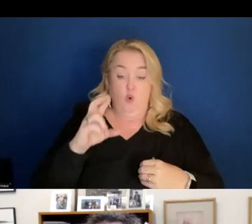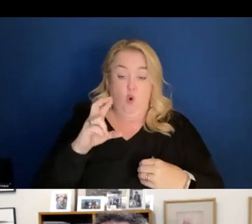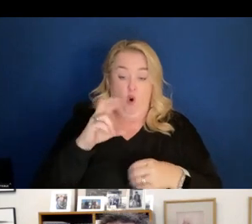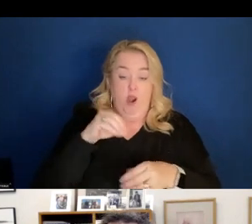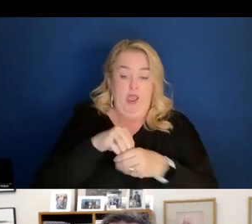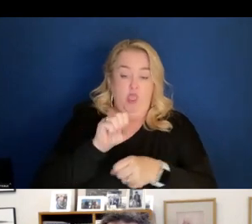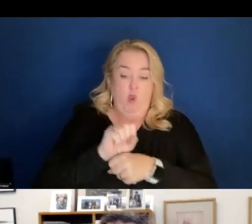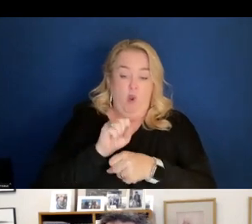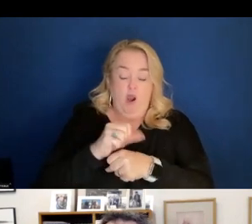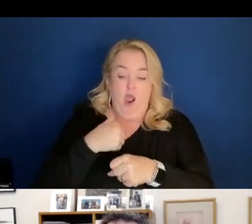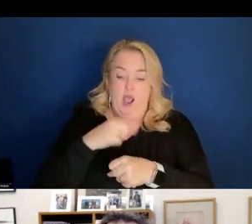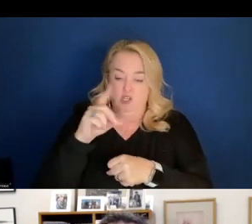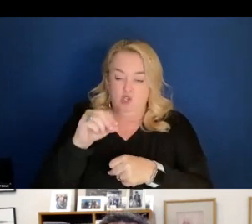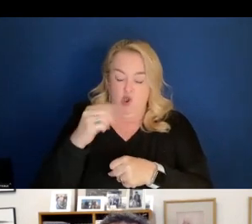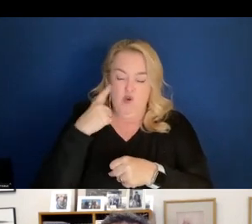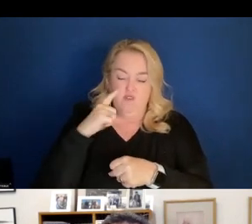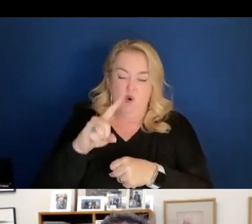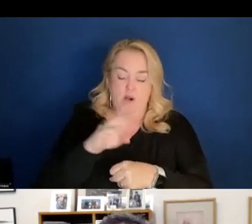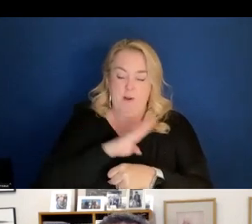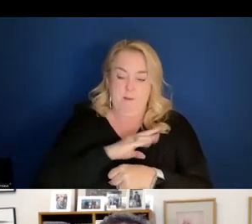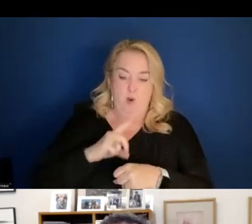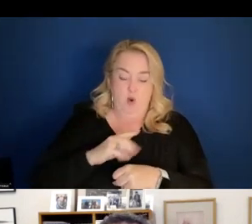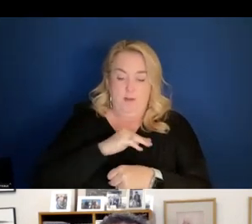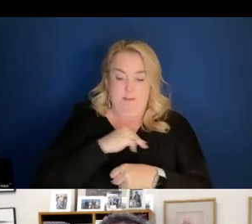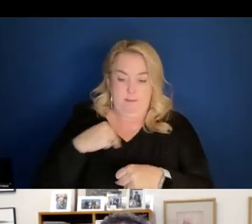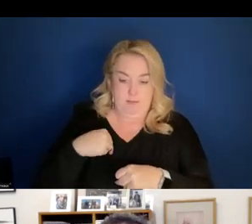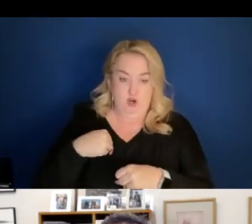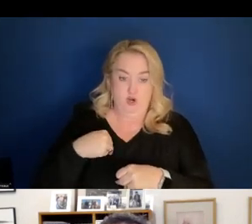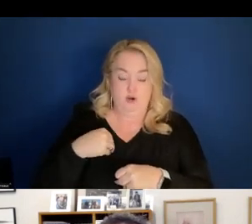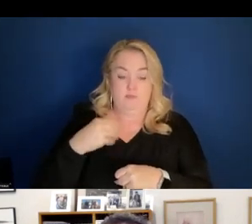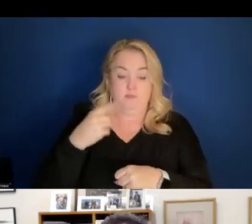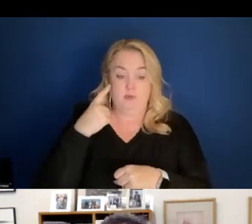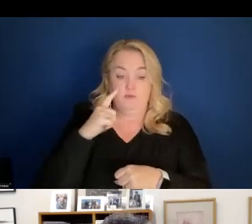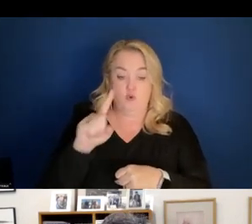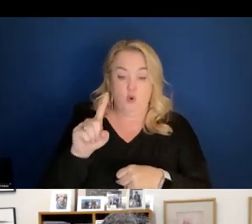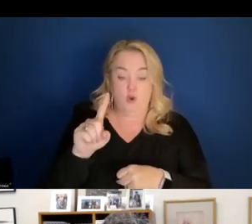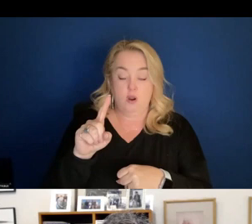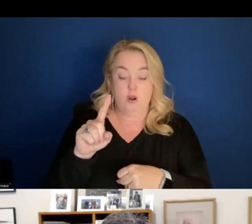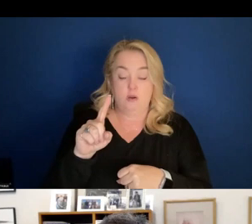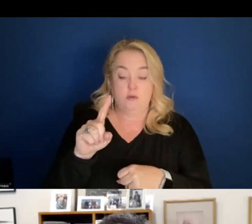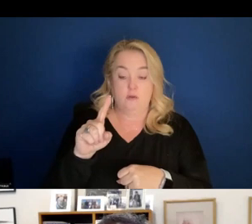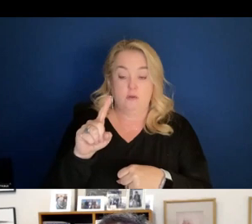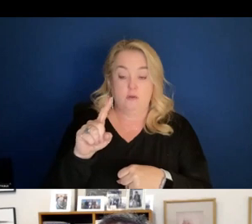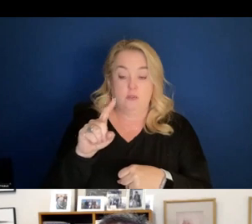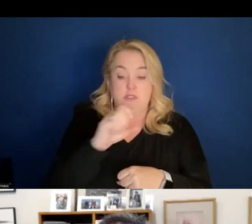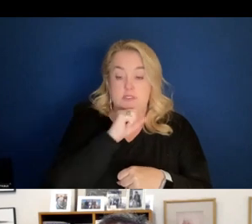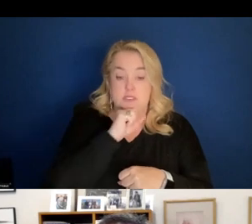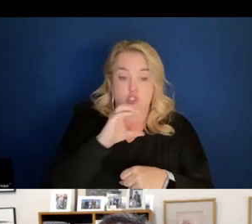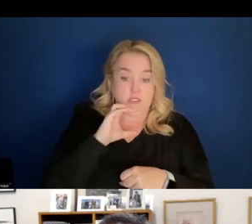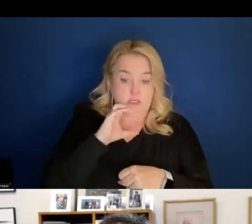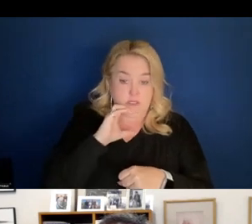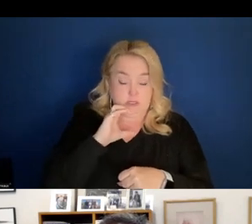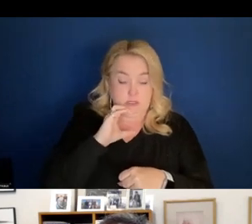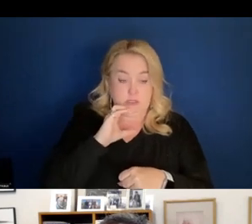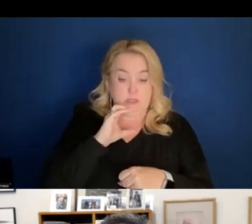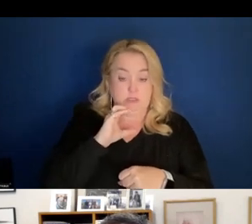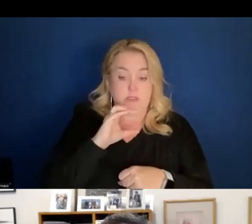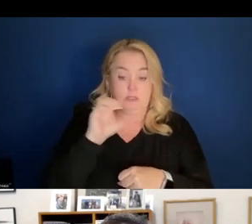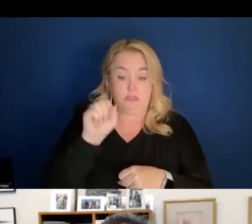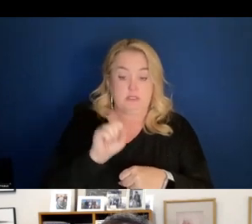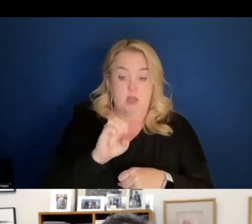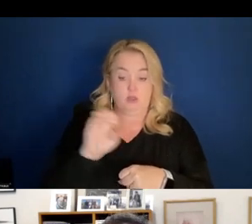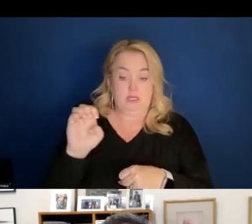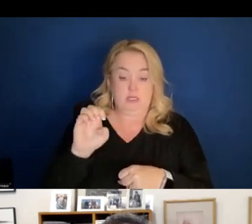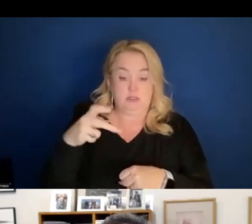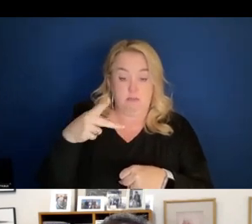do as a board member for Surrey Services for seniors in Southeast